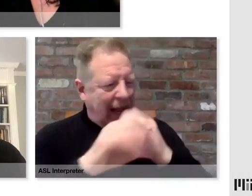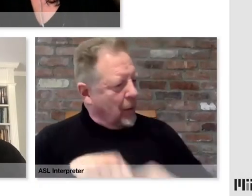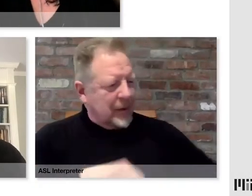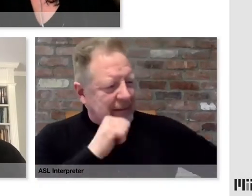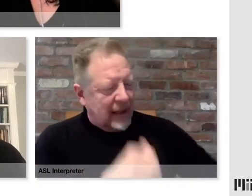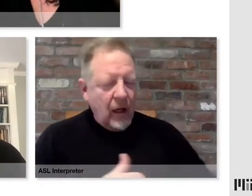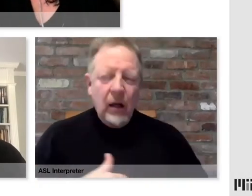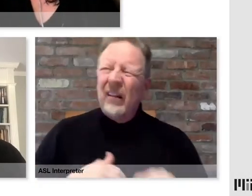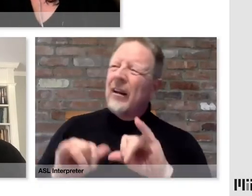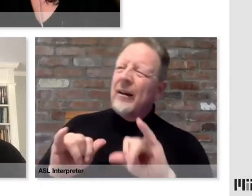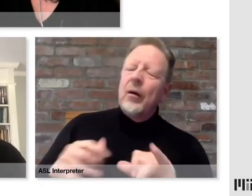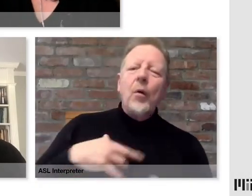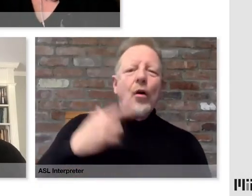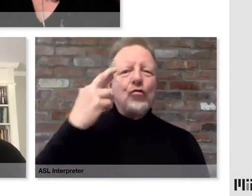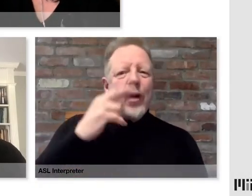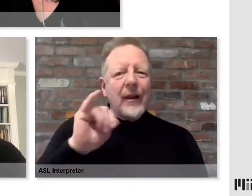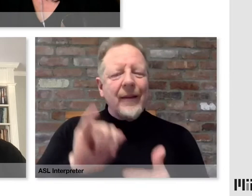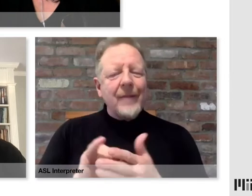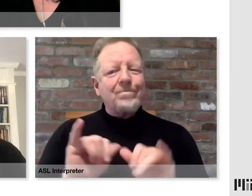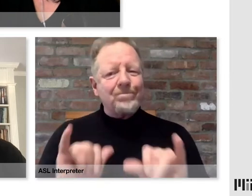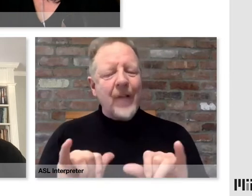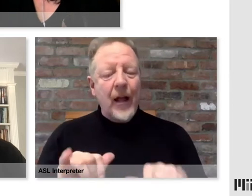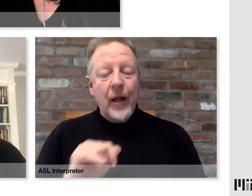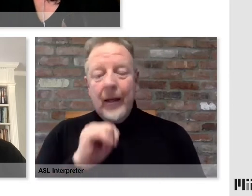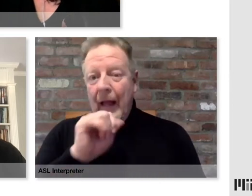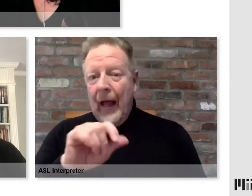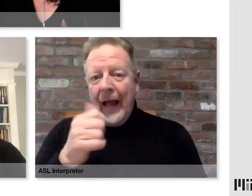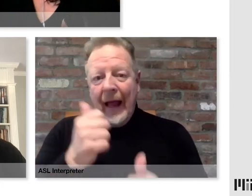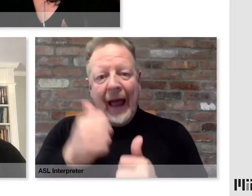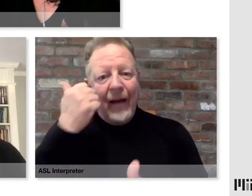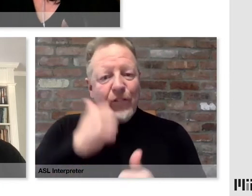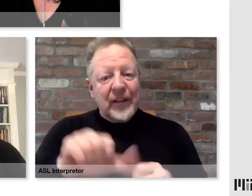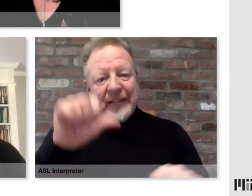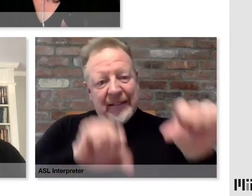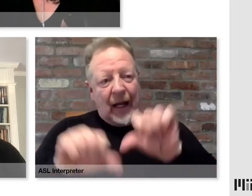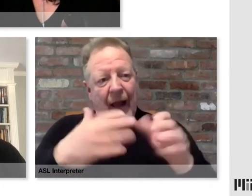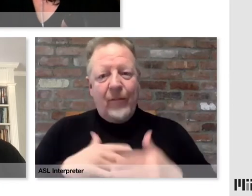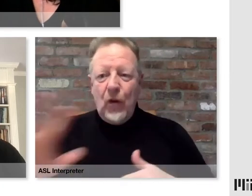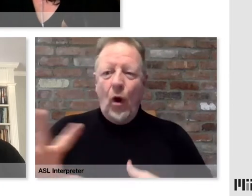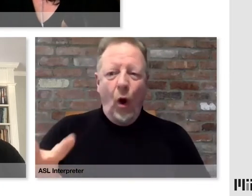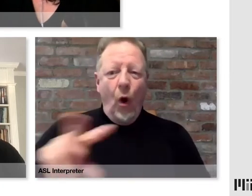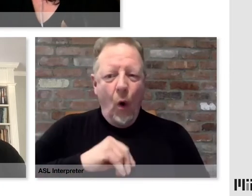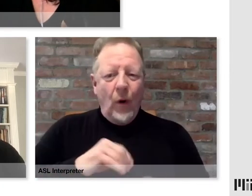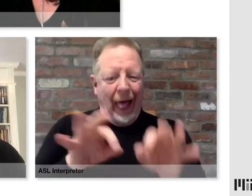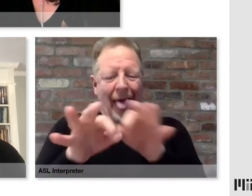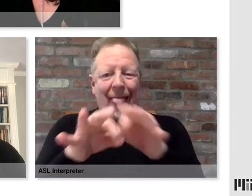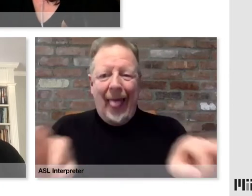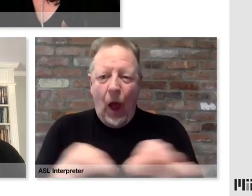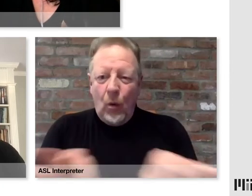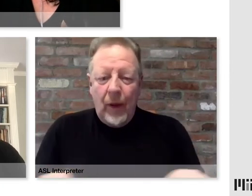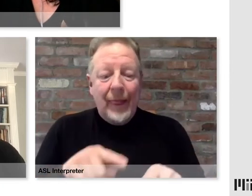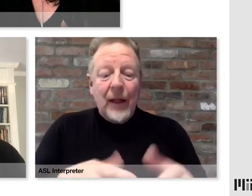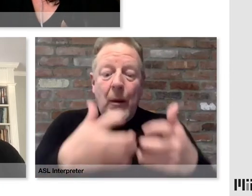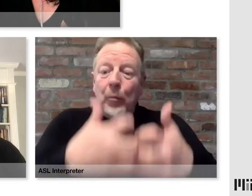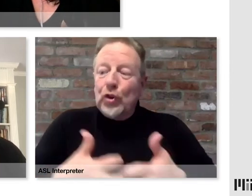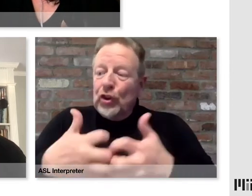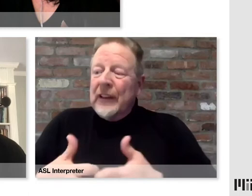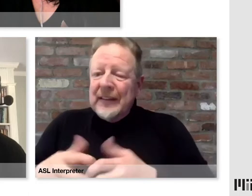I realized is that not just does every scientist have their own language, these machines, they all